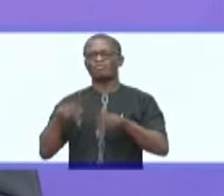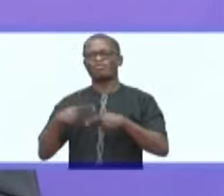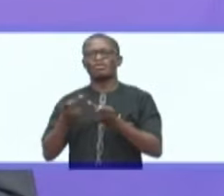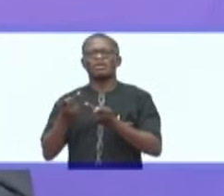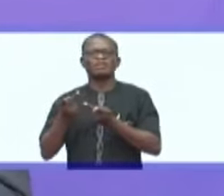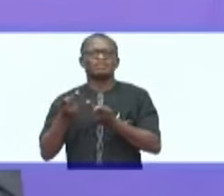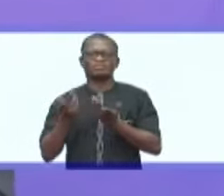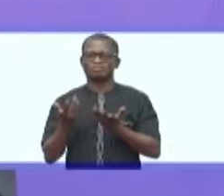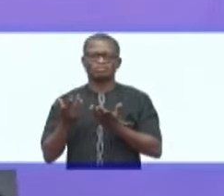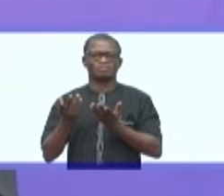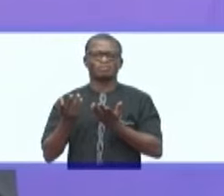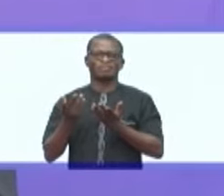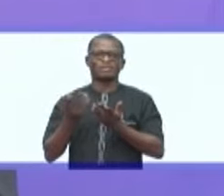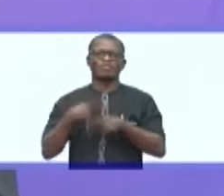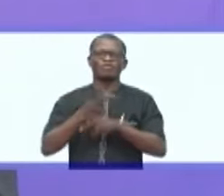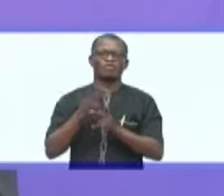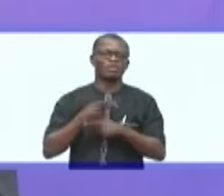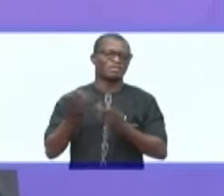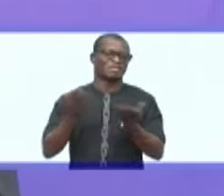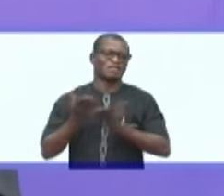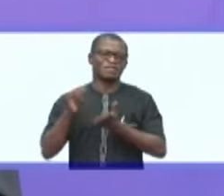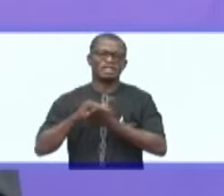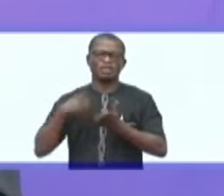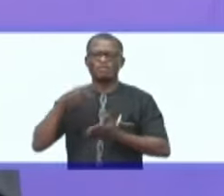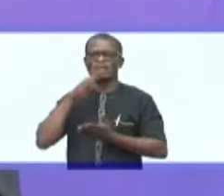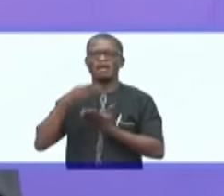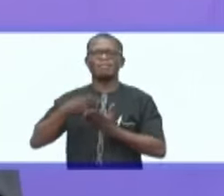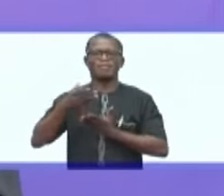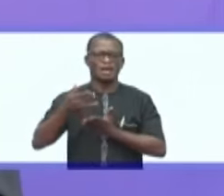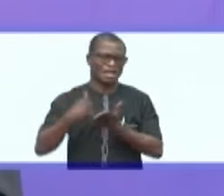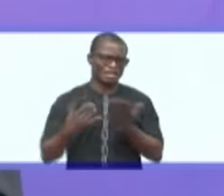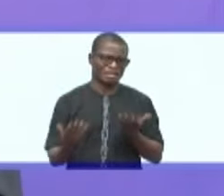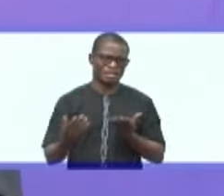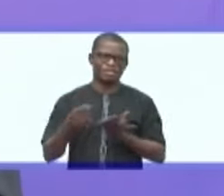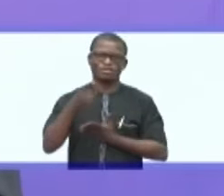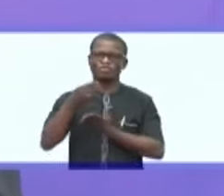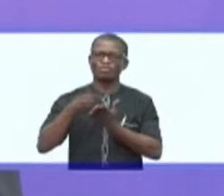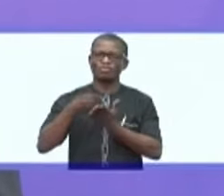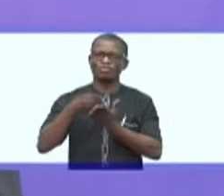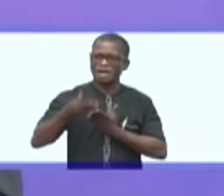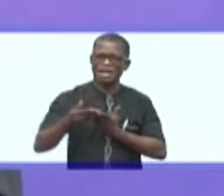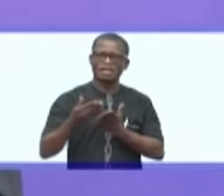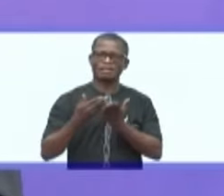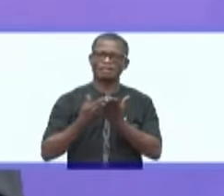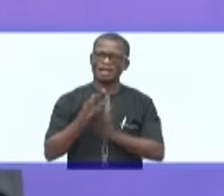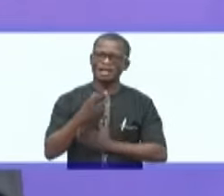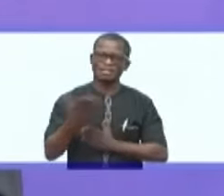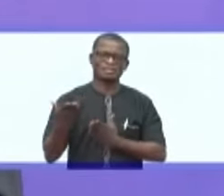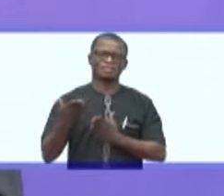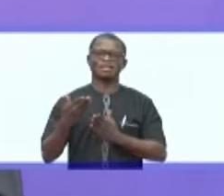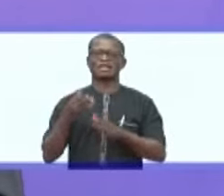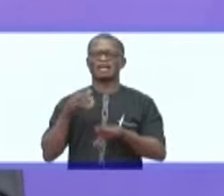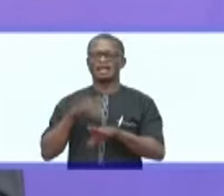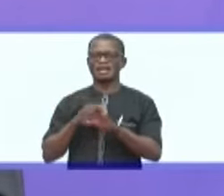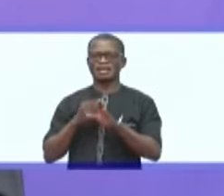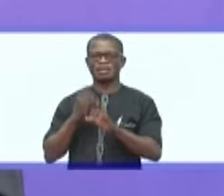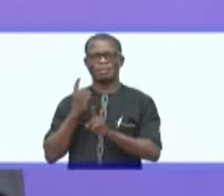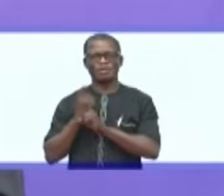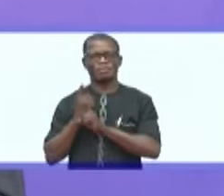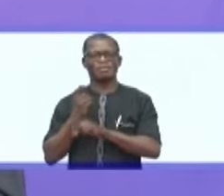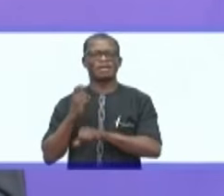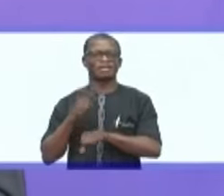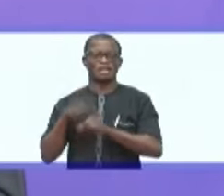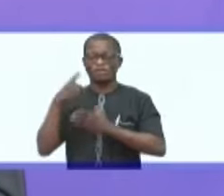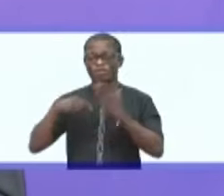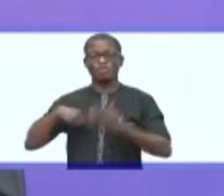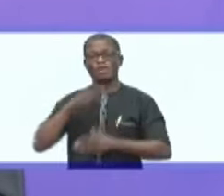product-service. You are buying it. So you buy the right thing, the right price. And what we're saying